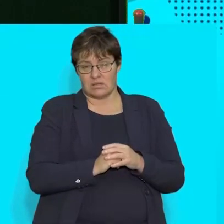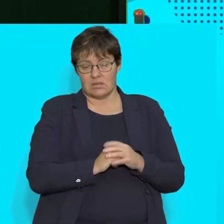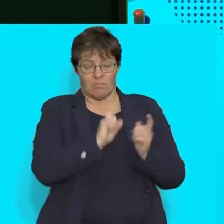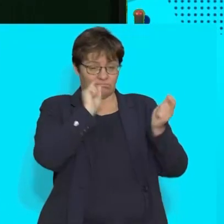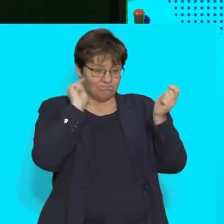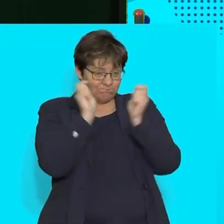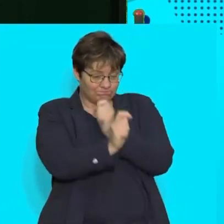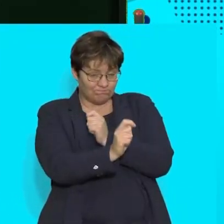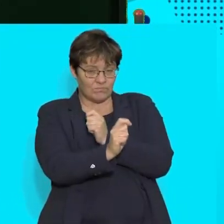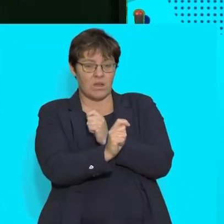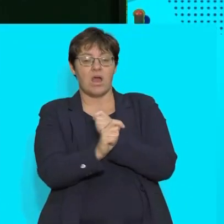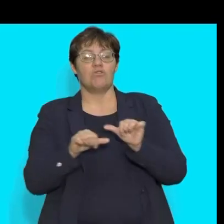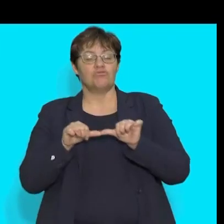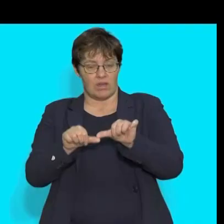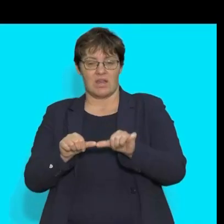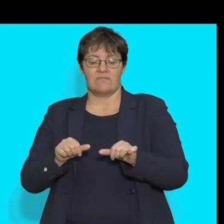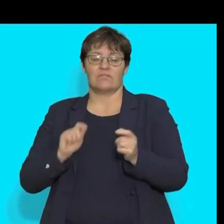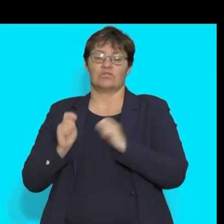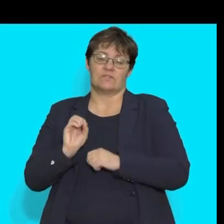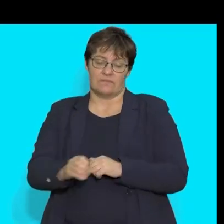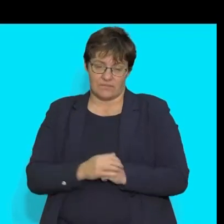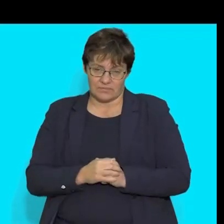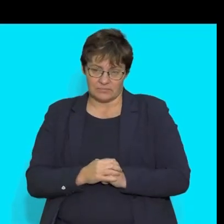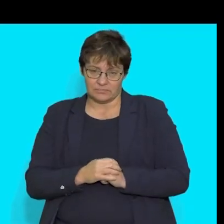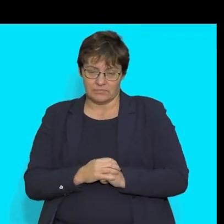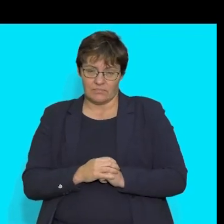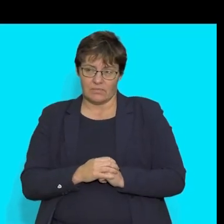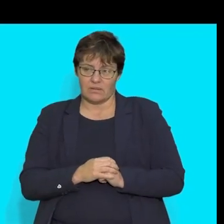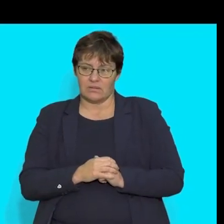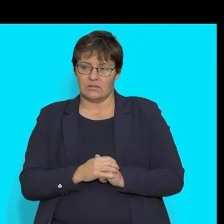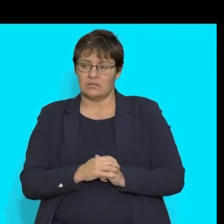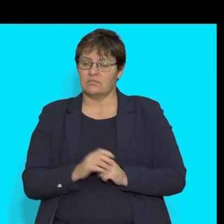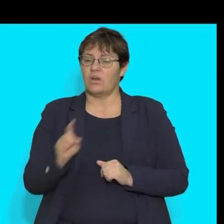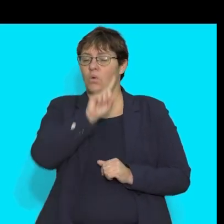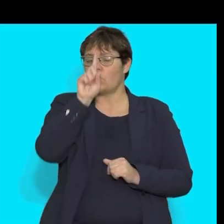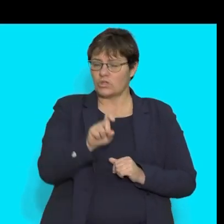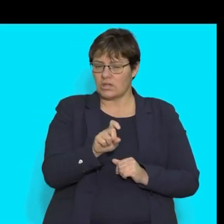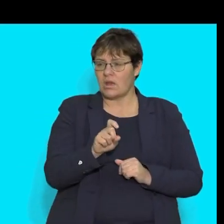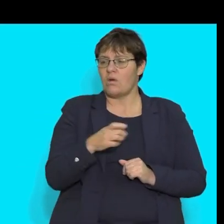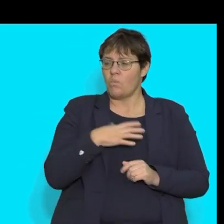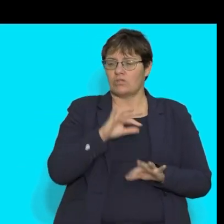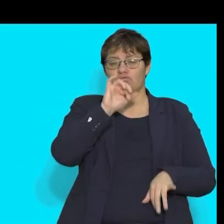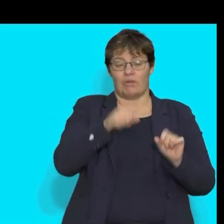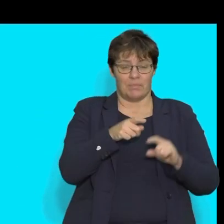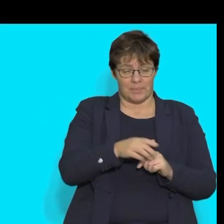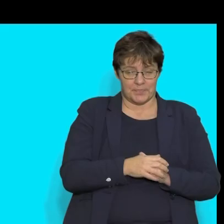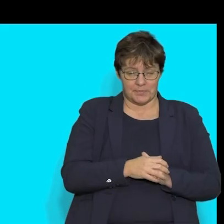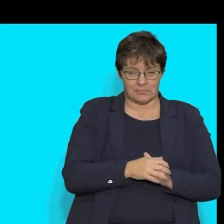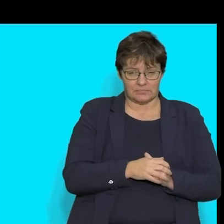the change. Let's unpack a bit more. So here's a question that we'll try and wrap this segment up